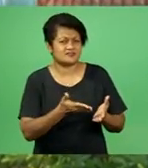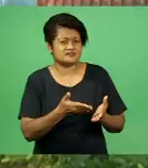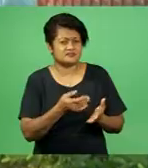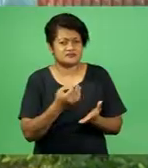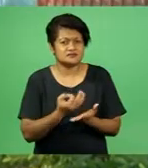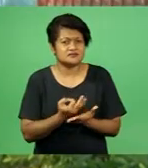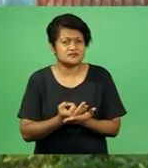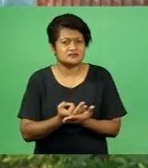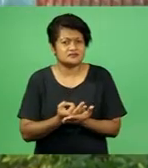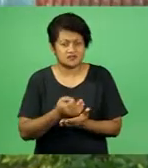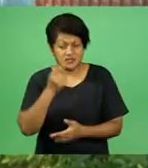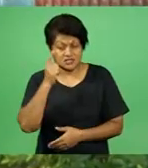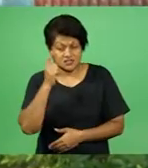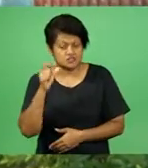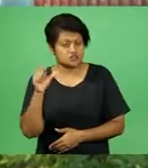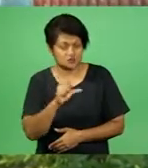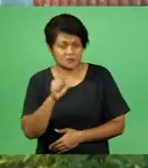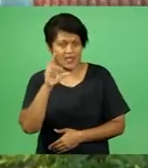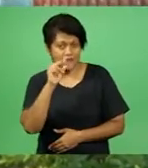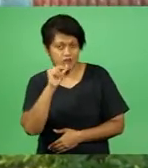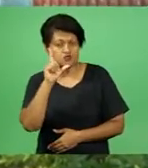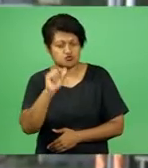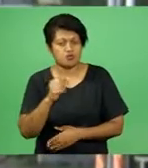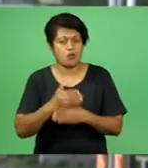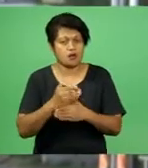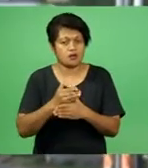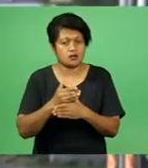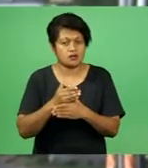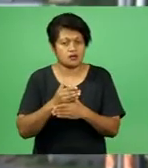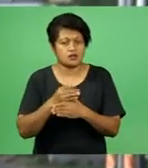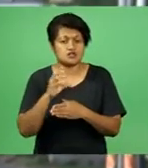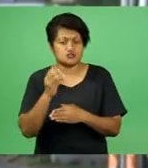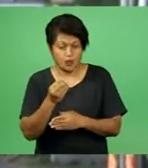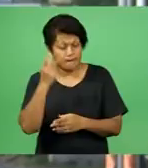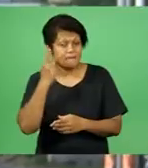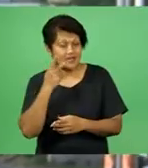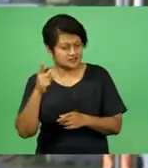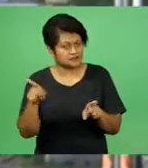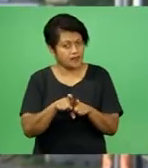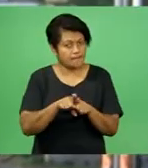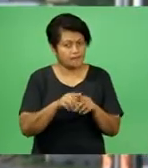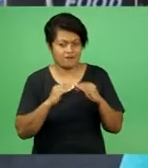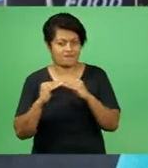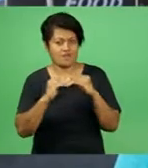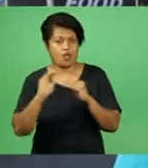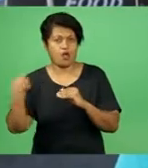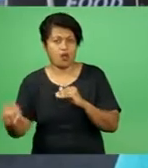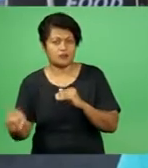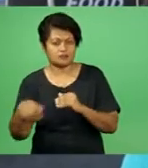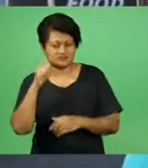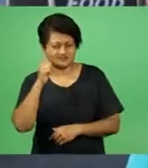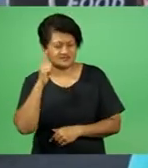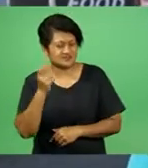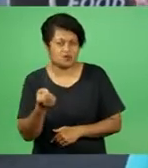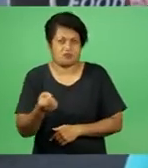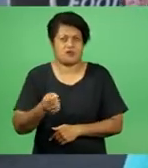trust that teachers are going to do their job in the manner in which parents do at home as well. Teachers in school are already taking